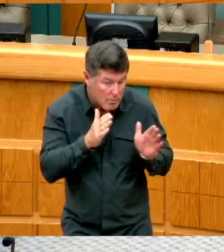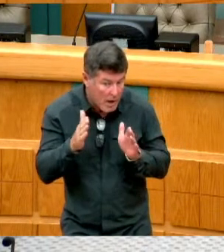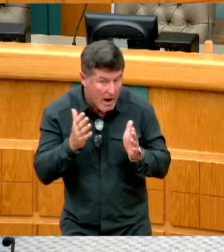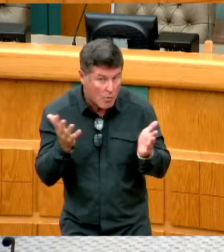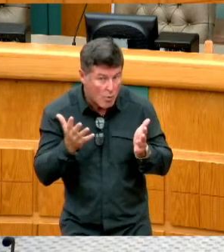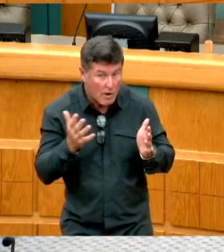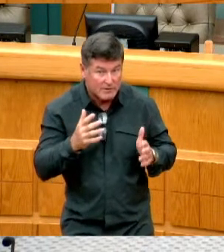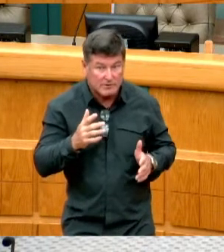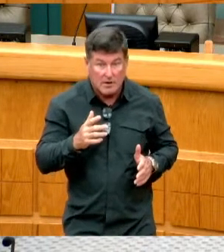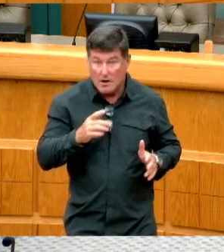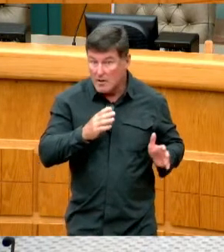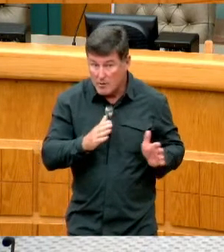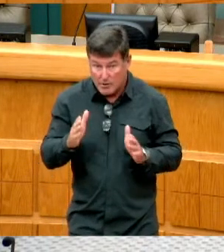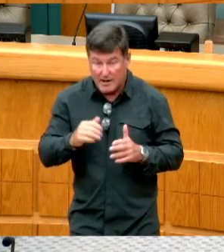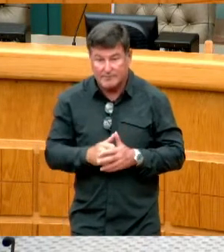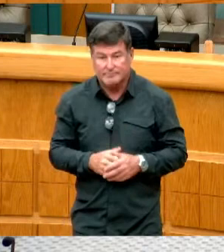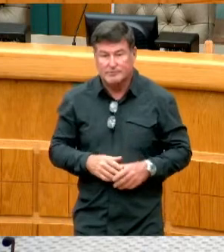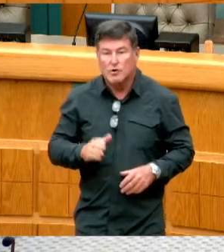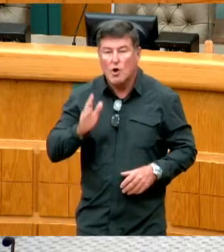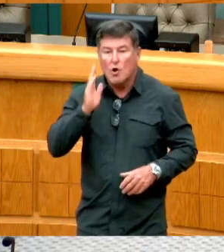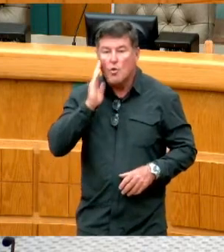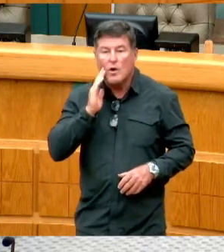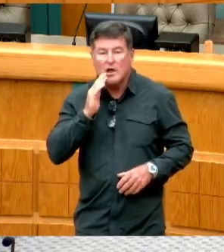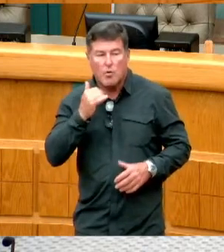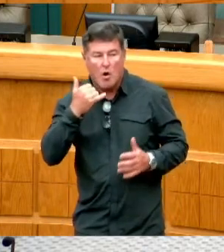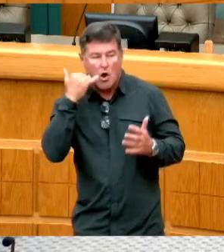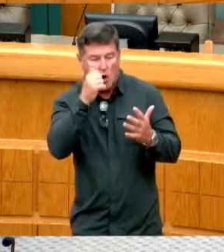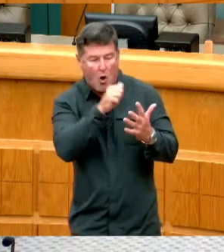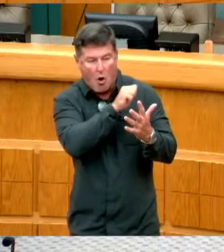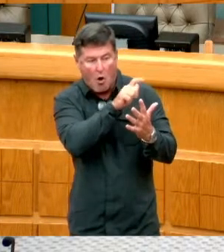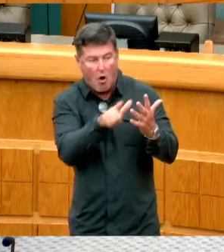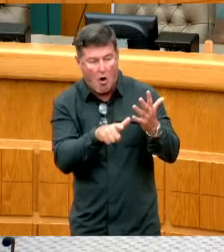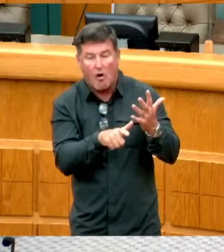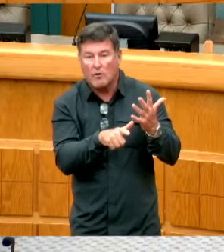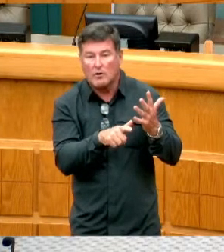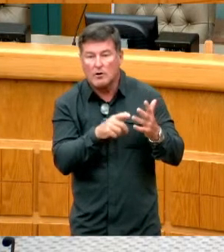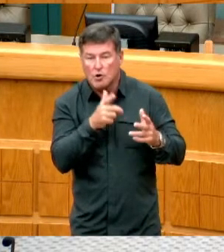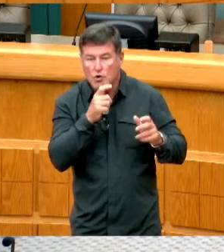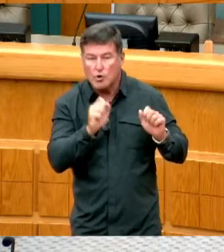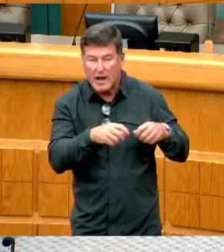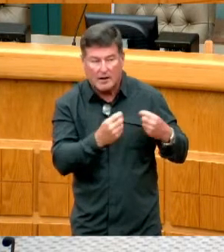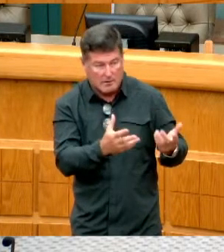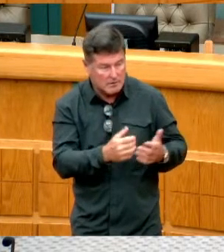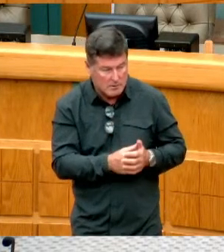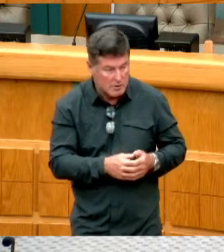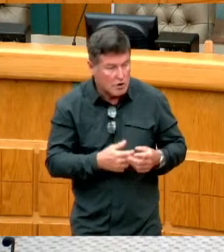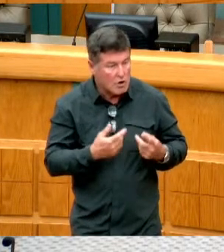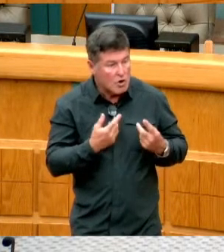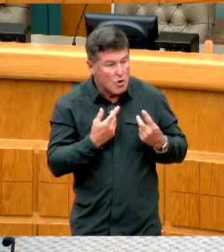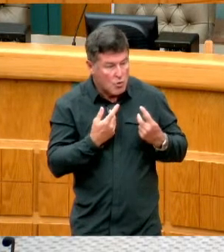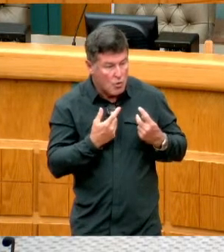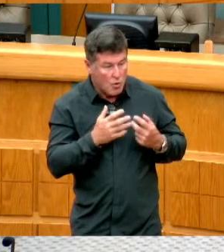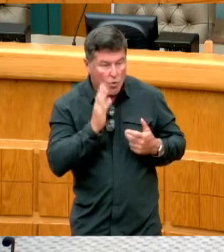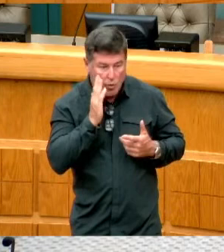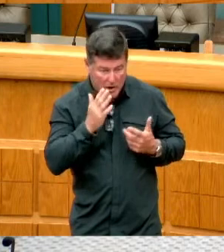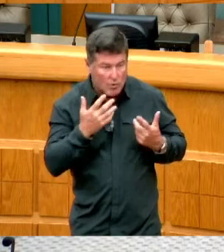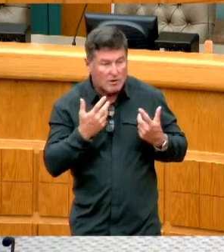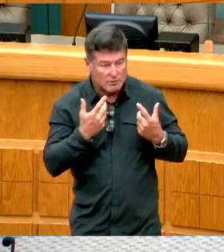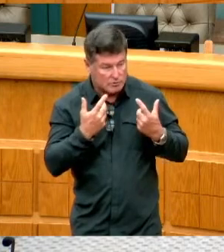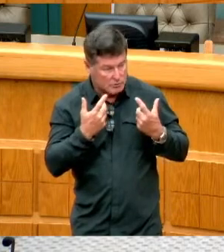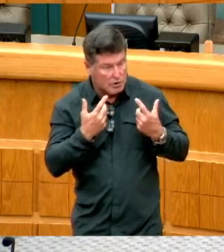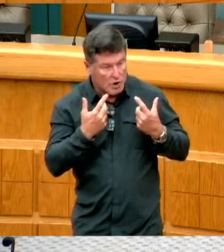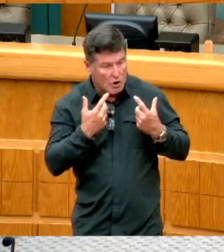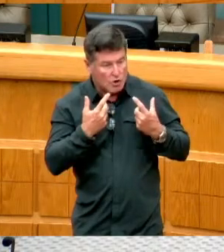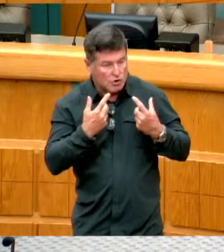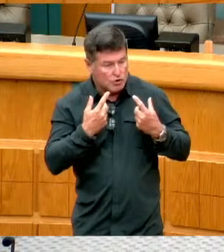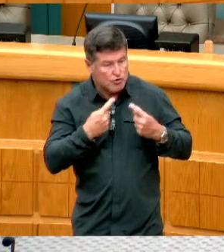be calling all of these providers, and we're going to find out how to get that number down to 0. There should be